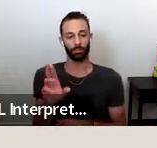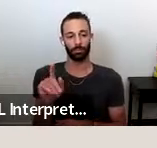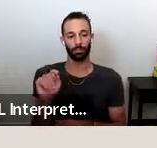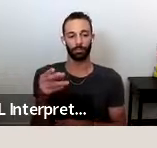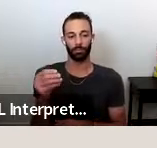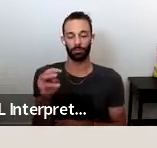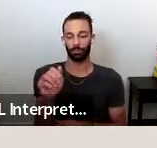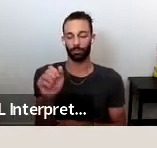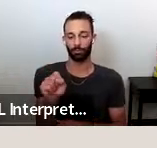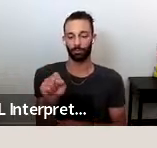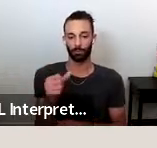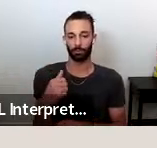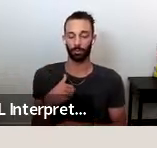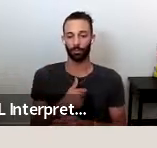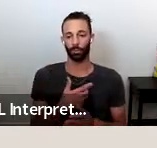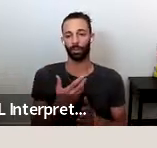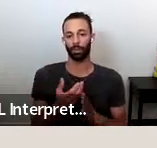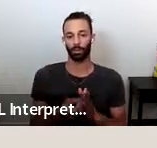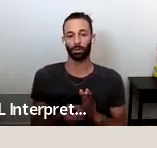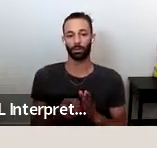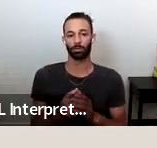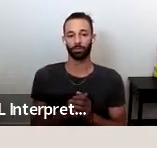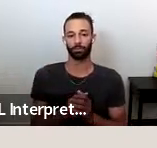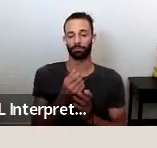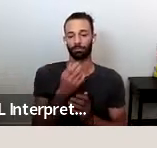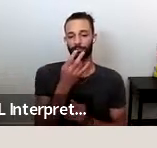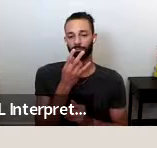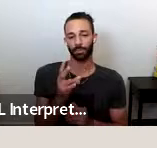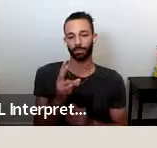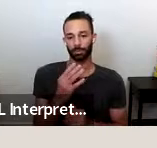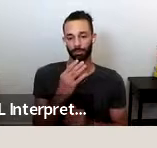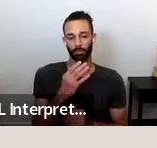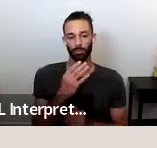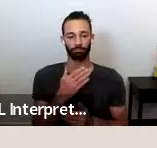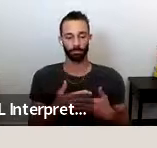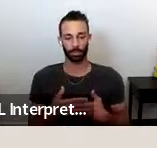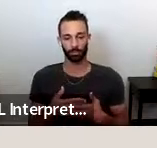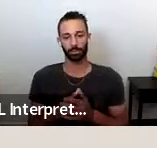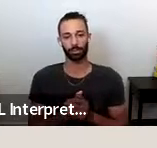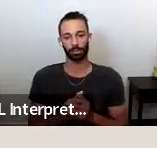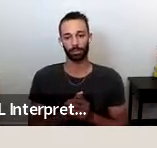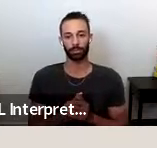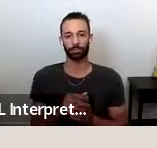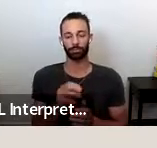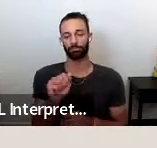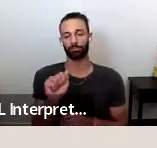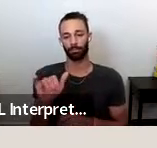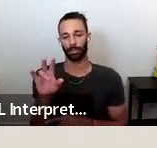lost, 17-year-old baby, May 7th, 2024.